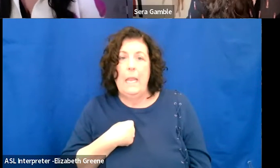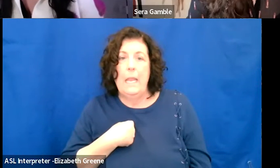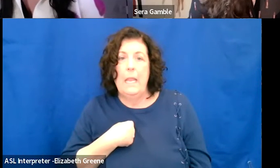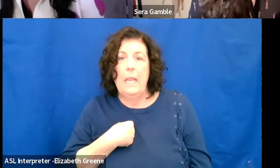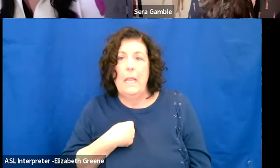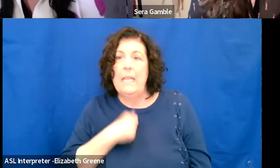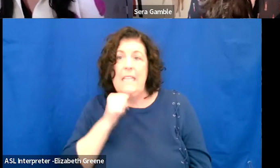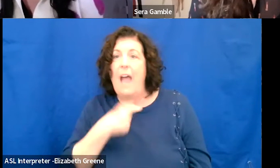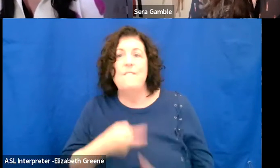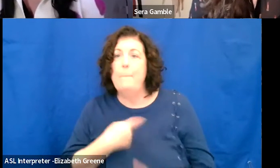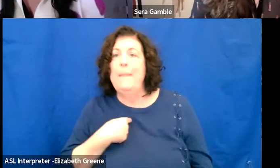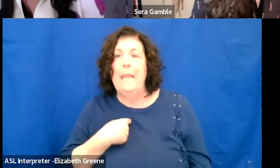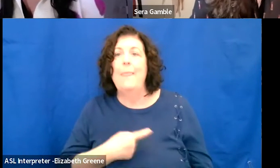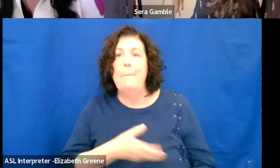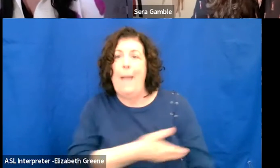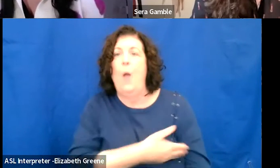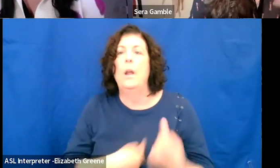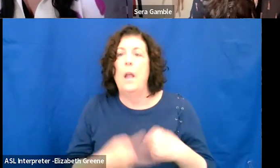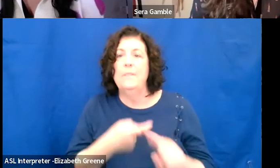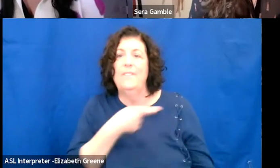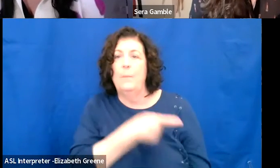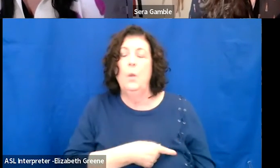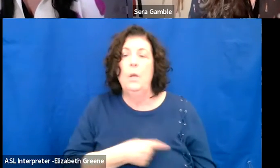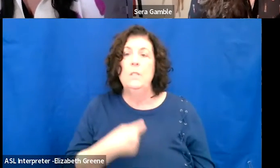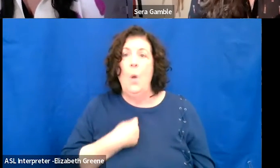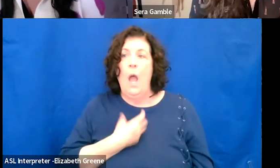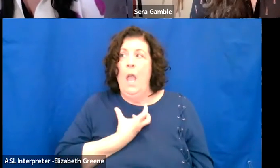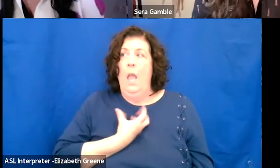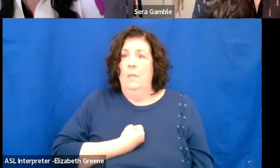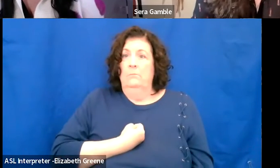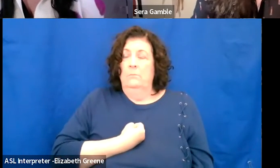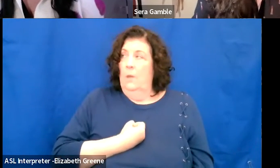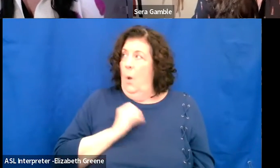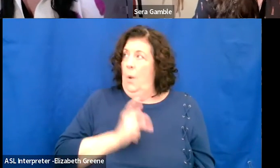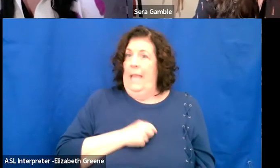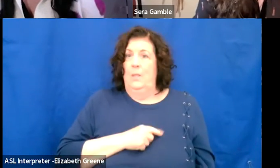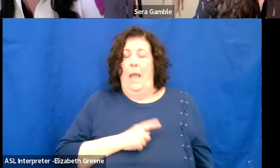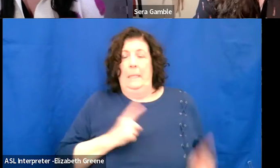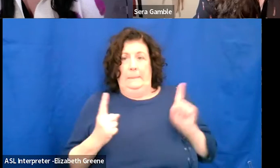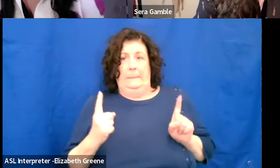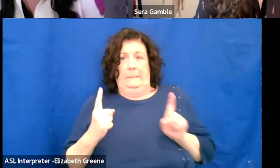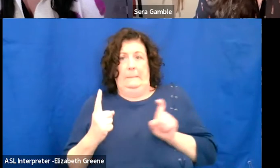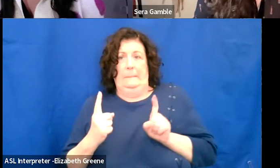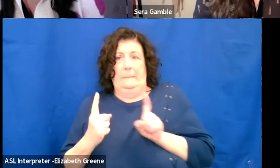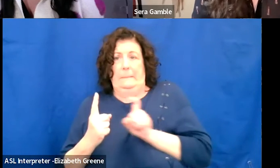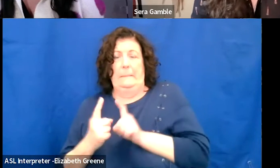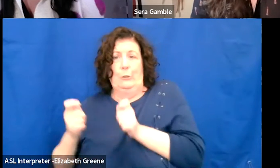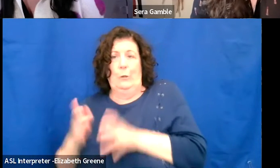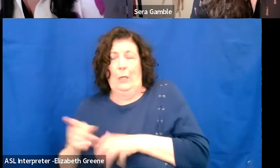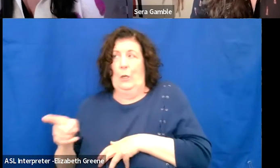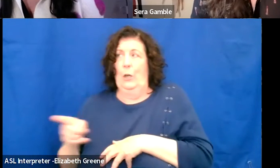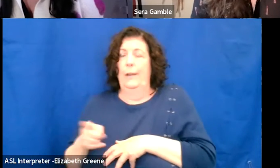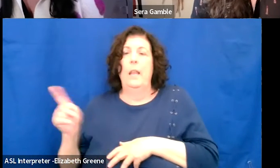and I sucked it up and I told him and he rolled his eyes and we cast that person. Like, we had decided, you know, so I was